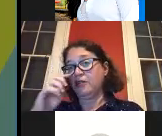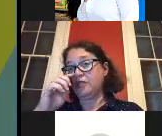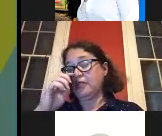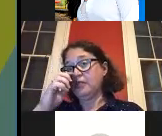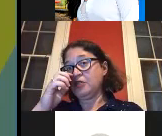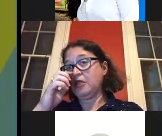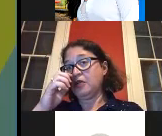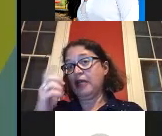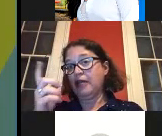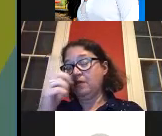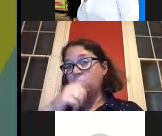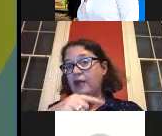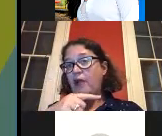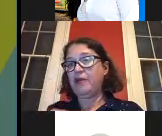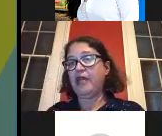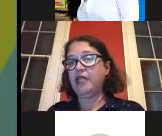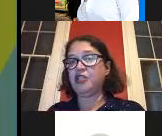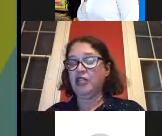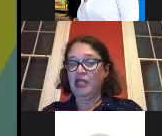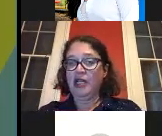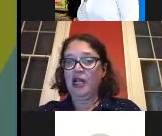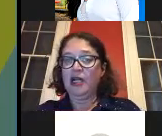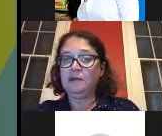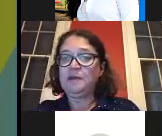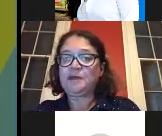health emergency. There's on that web page